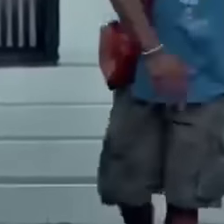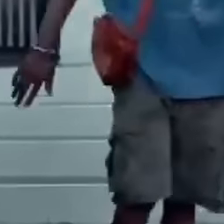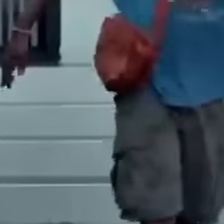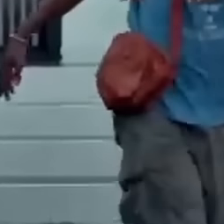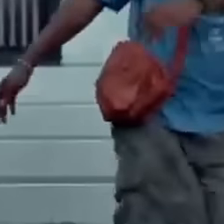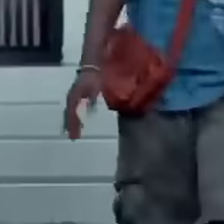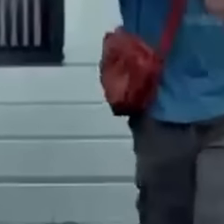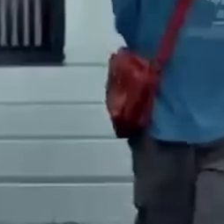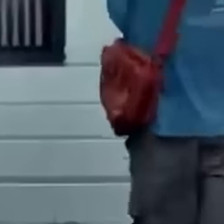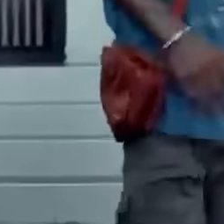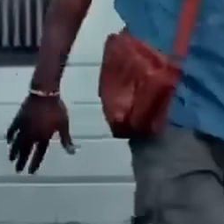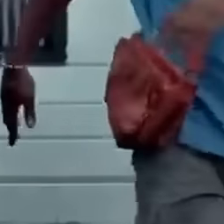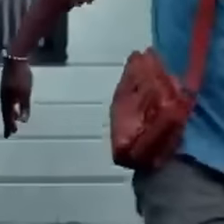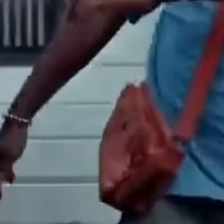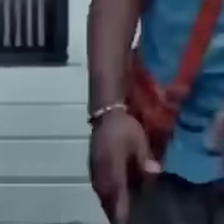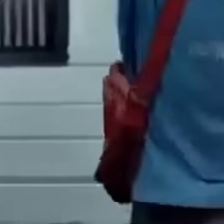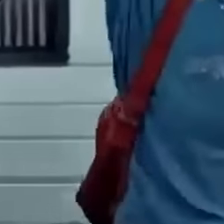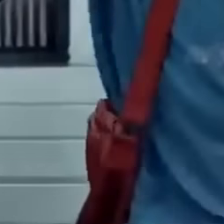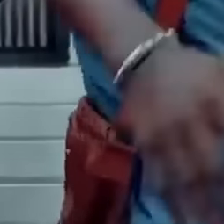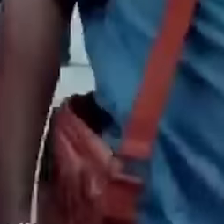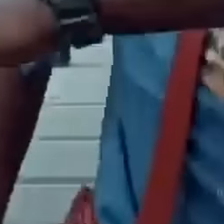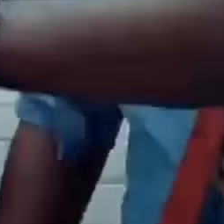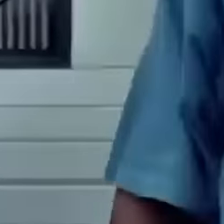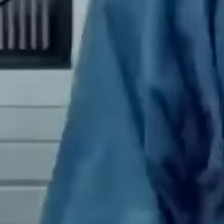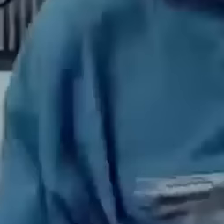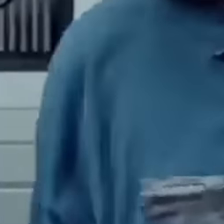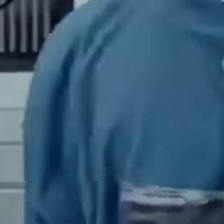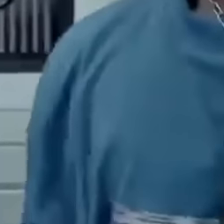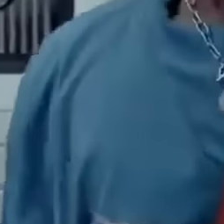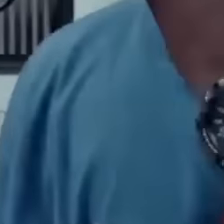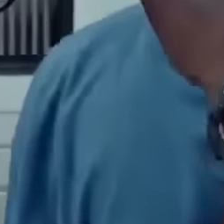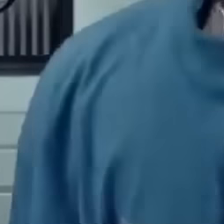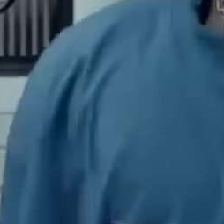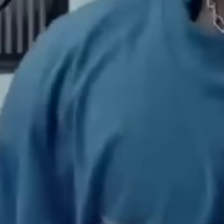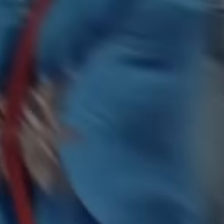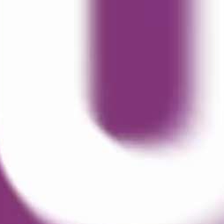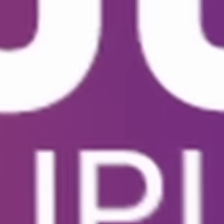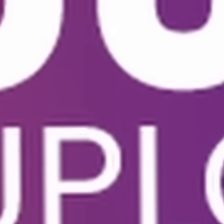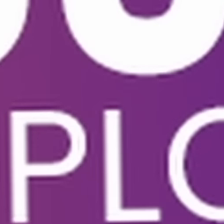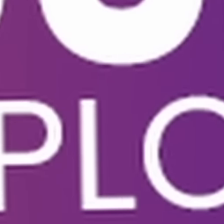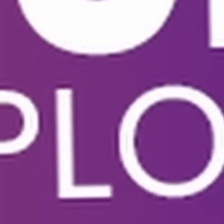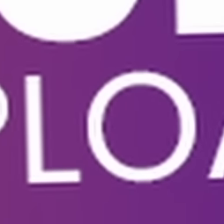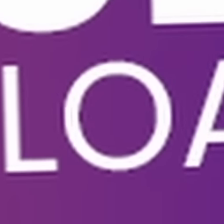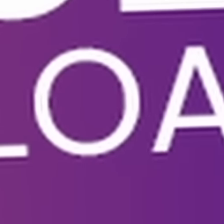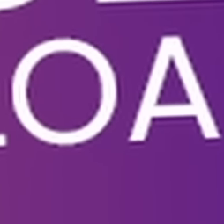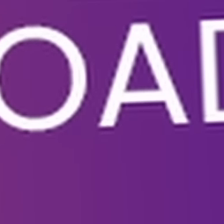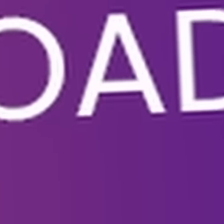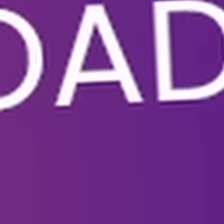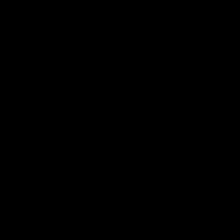@jcool and turn on the notification bell, cause I'm gonna see you in the next video.